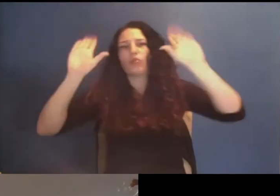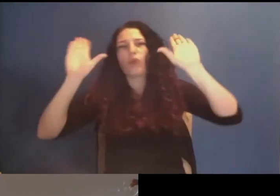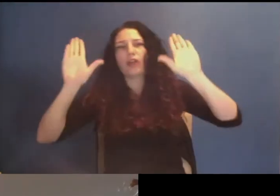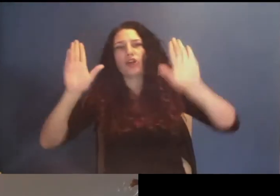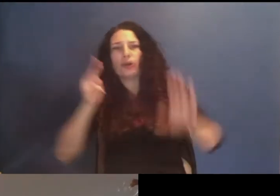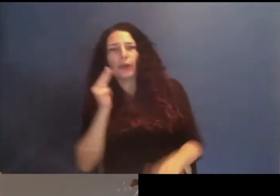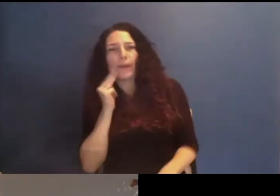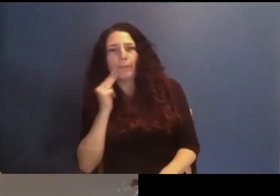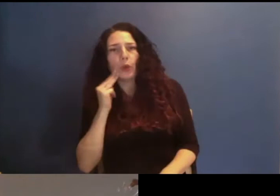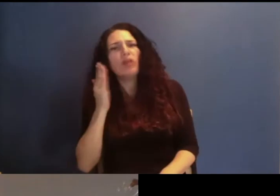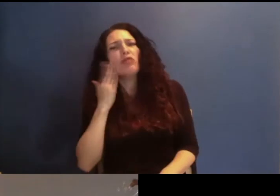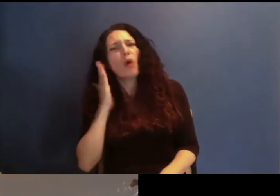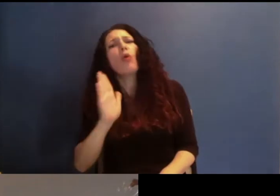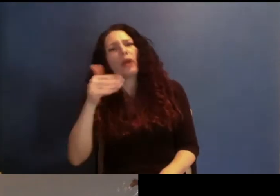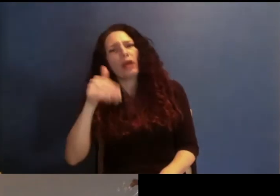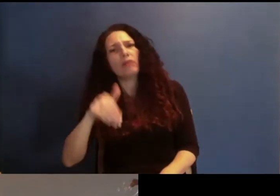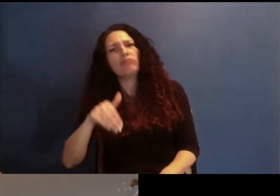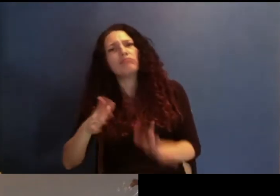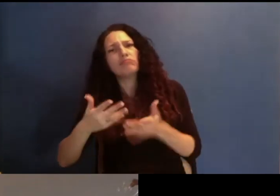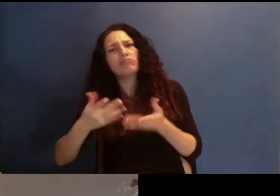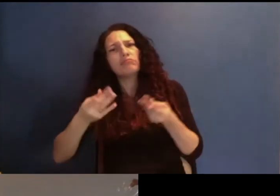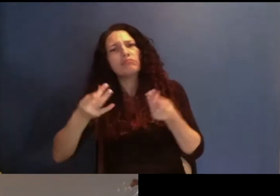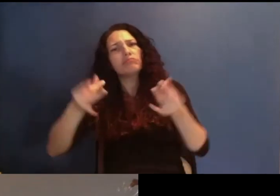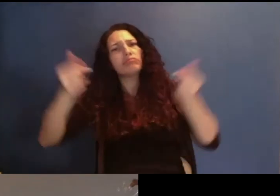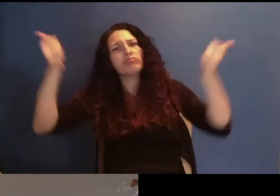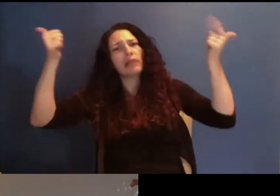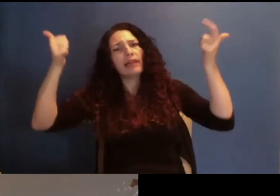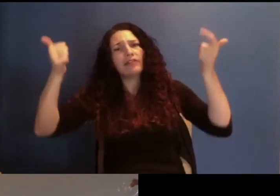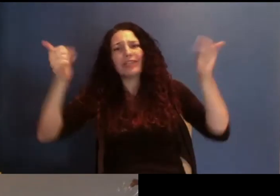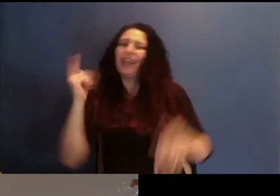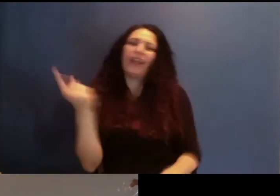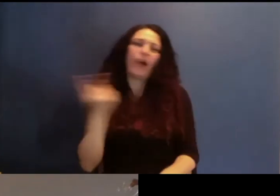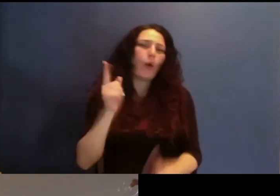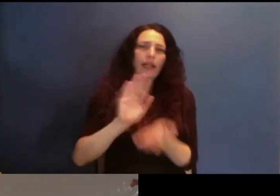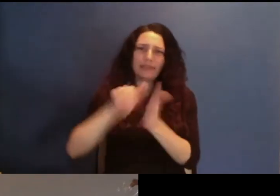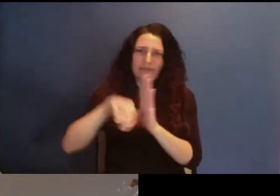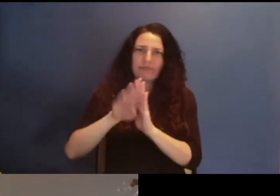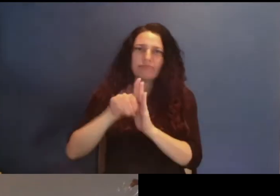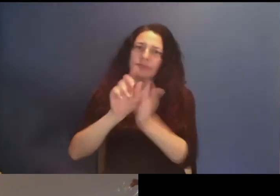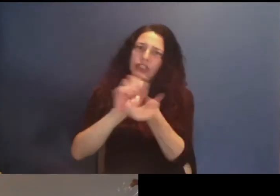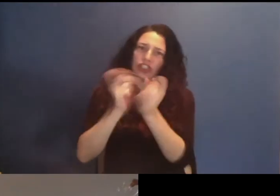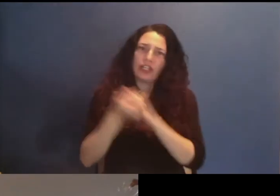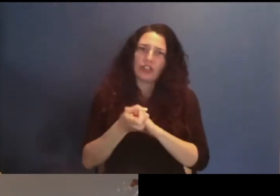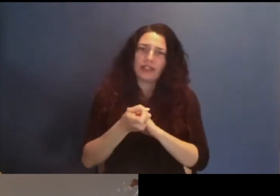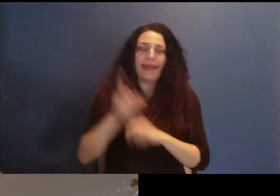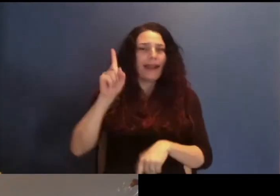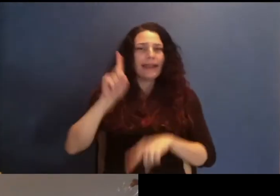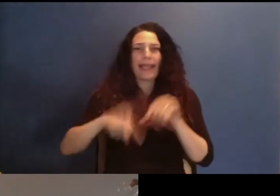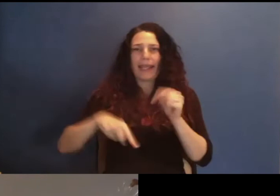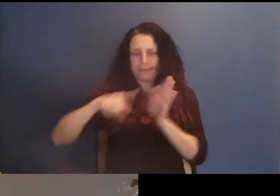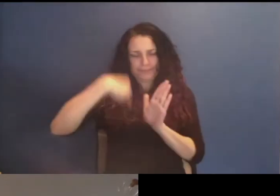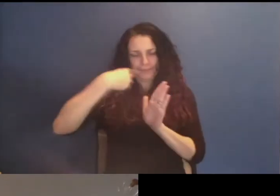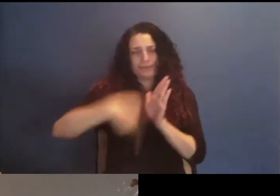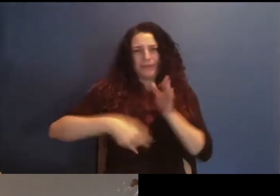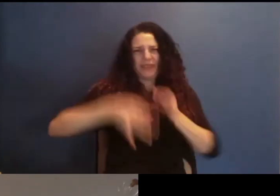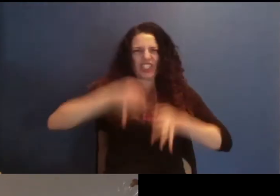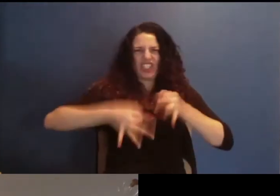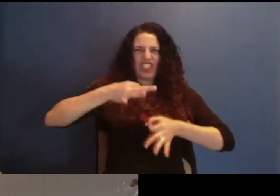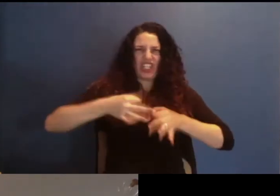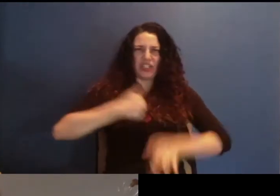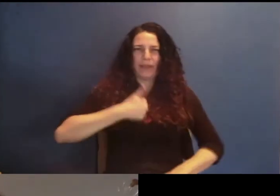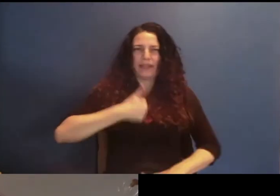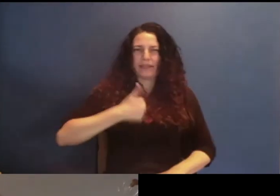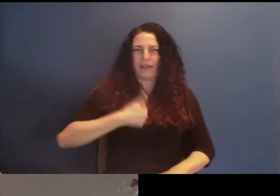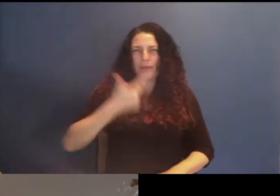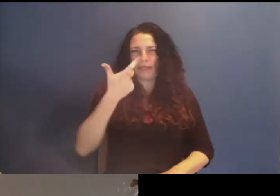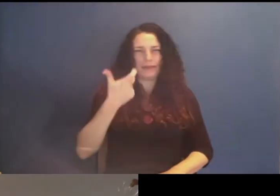always does. And I just really can't judge myself too much in the moment, because that doesn't get me anywhere. That just creates a toxic feedback loop.